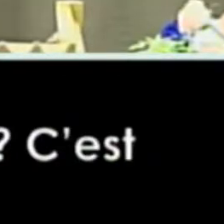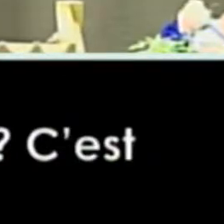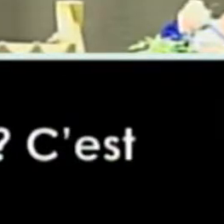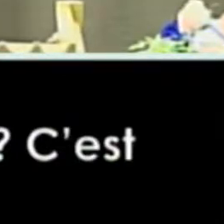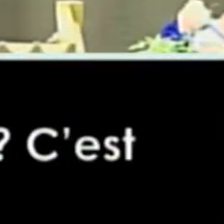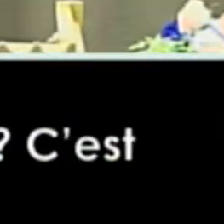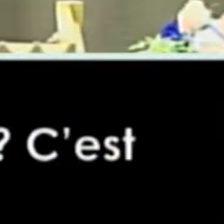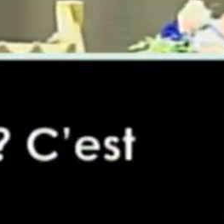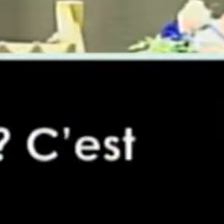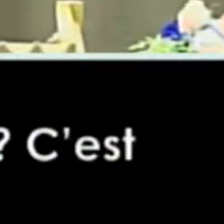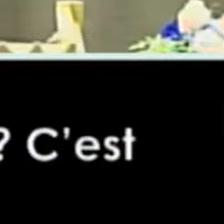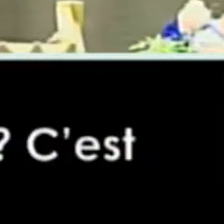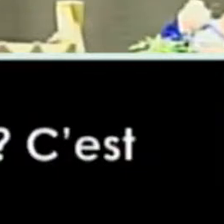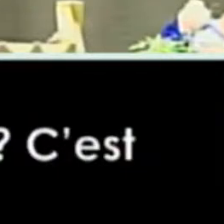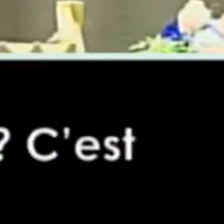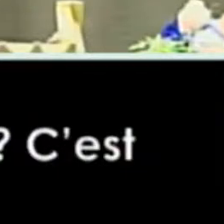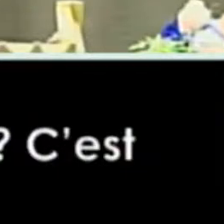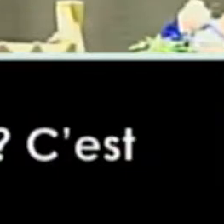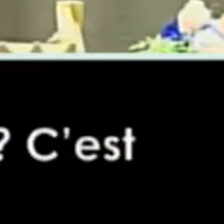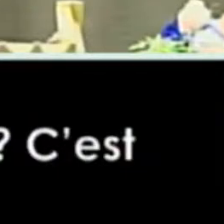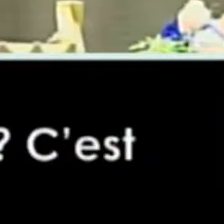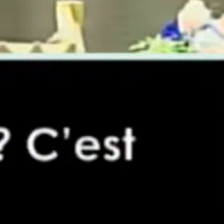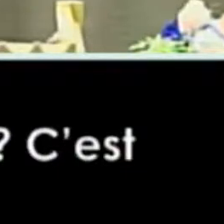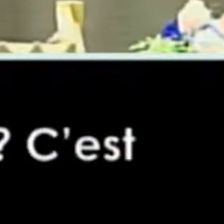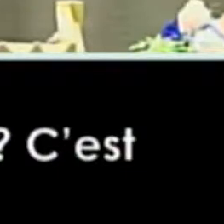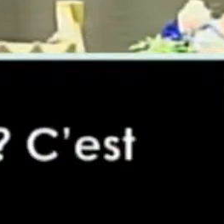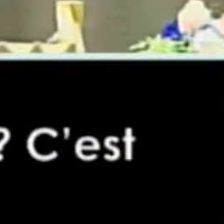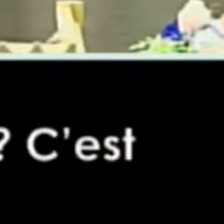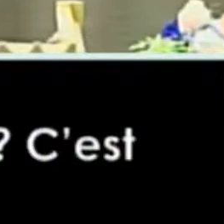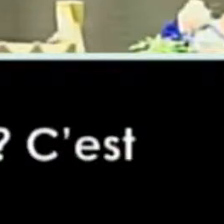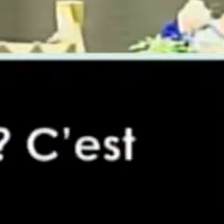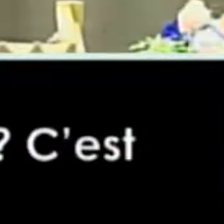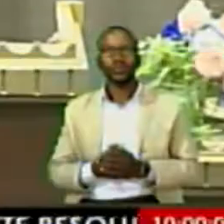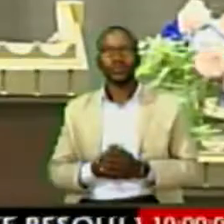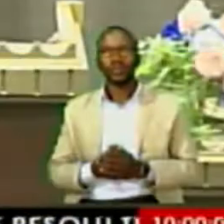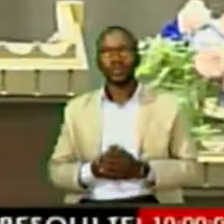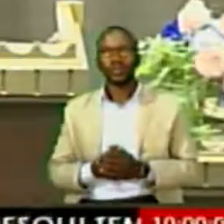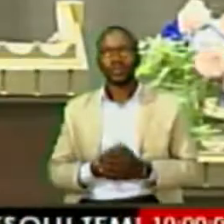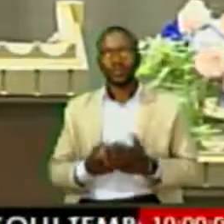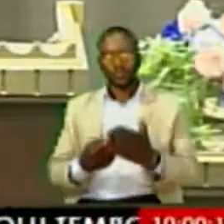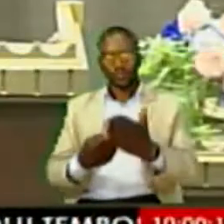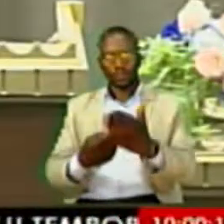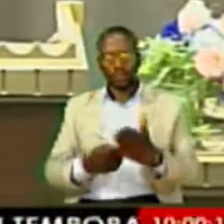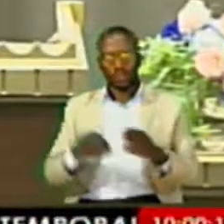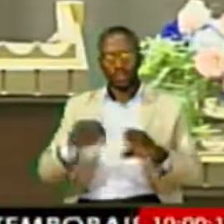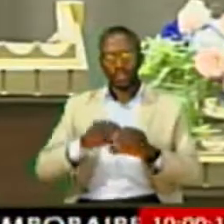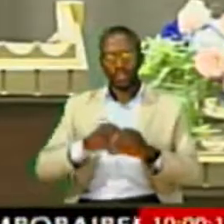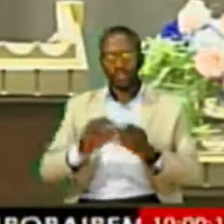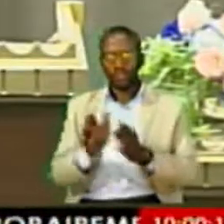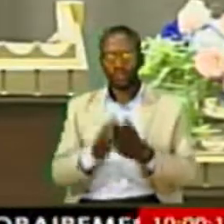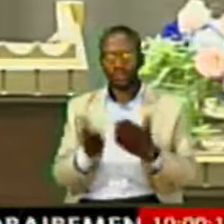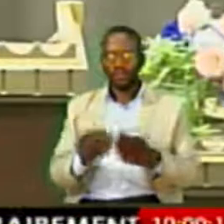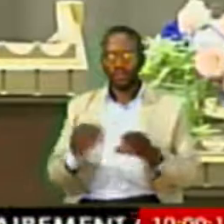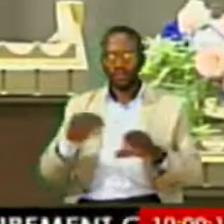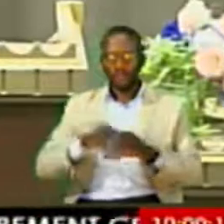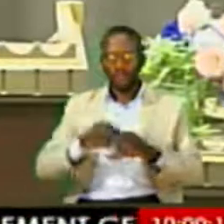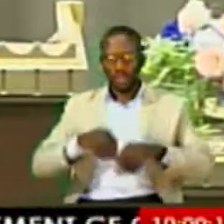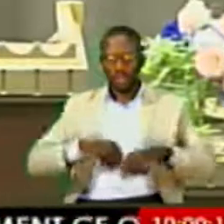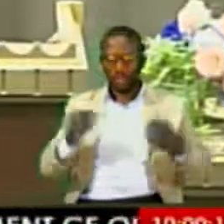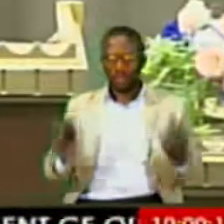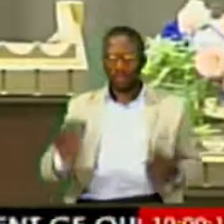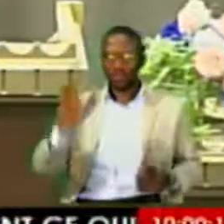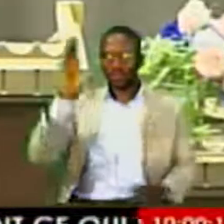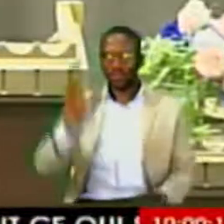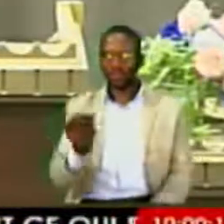on nous dit dans la Bible. But it's said in the Bible to dans us. Dans le livre d'Apocalypse 12. In the book of Revelation 12. Verset 10